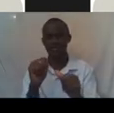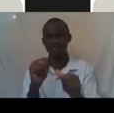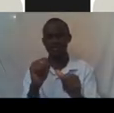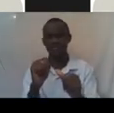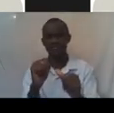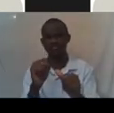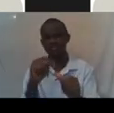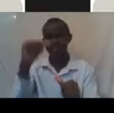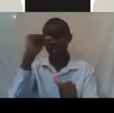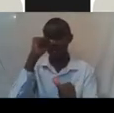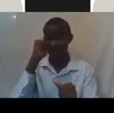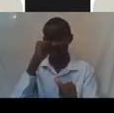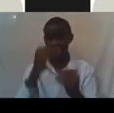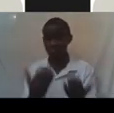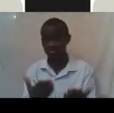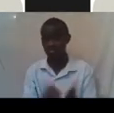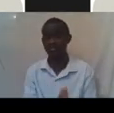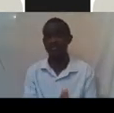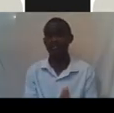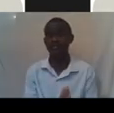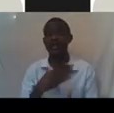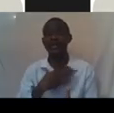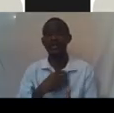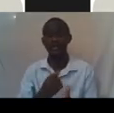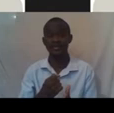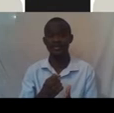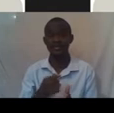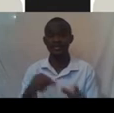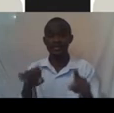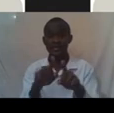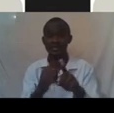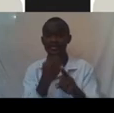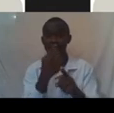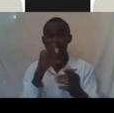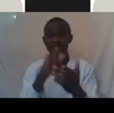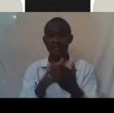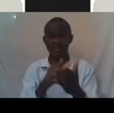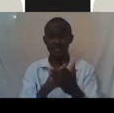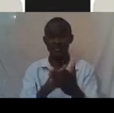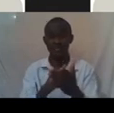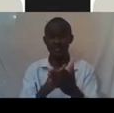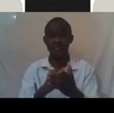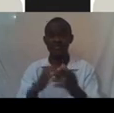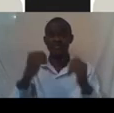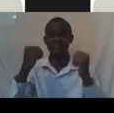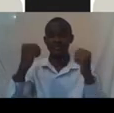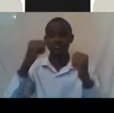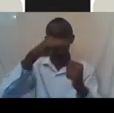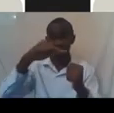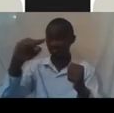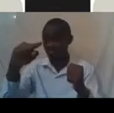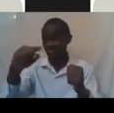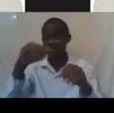cunning, and they even say that might is right in politics, and therefore the